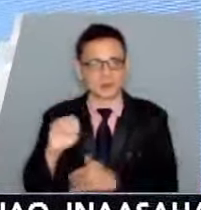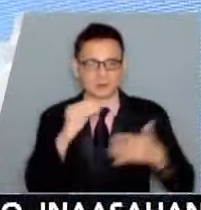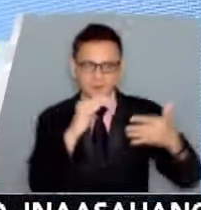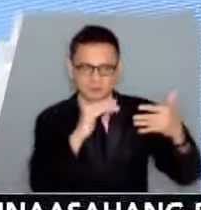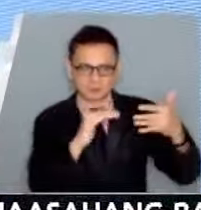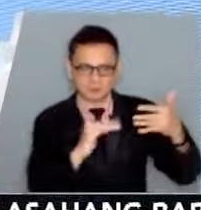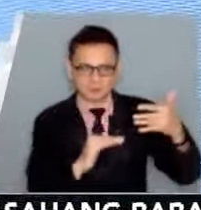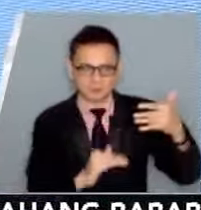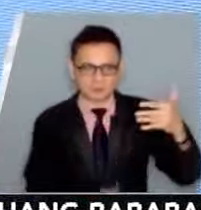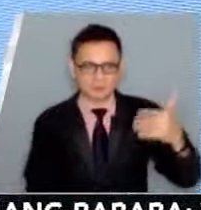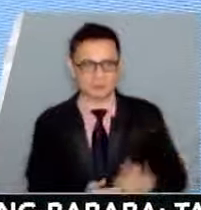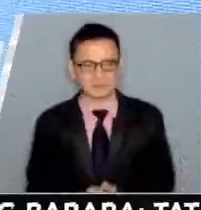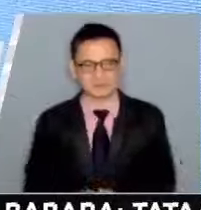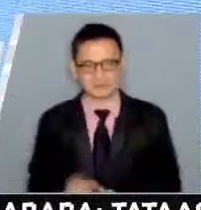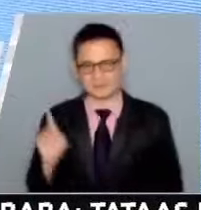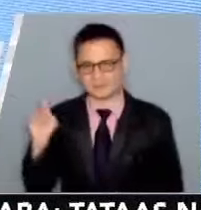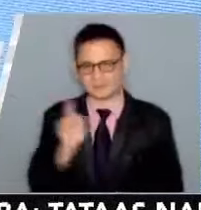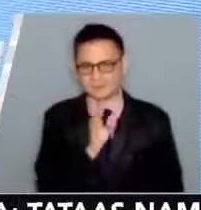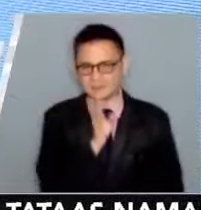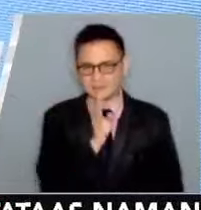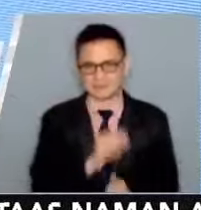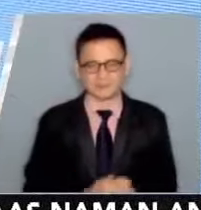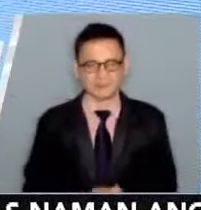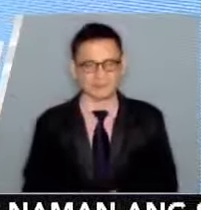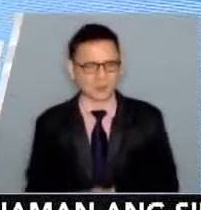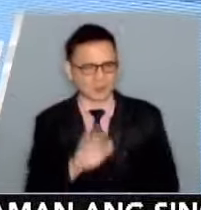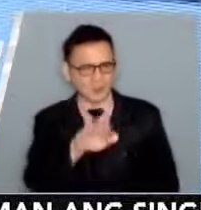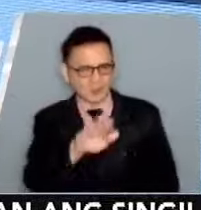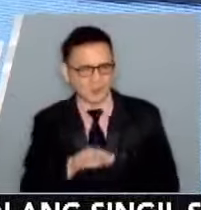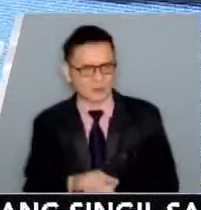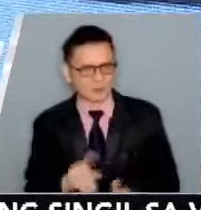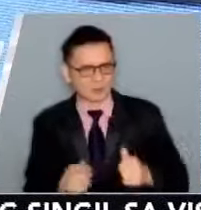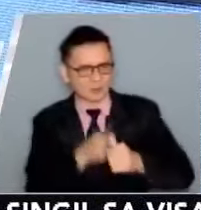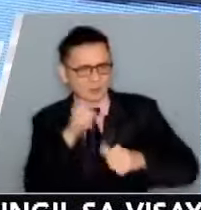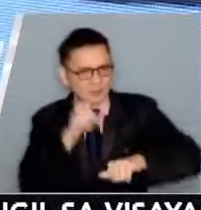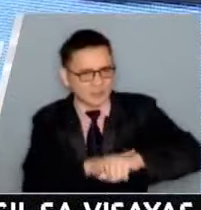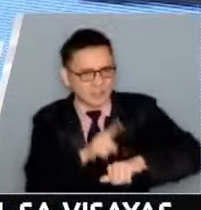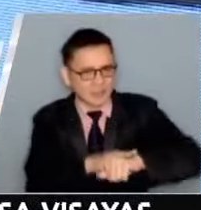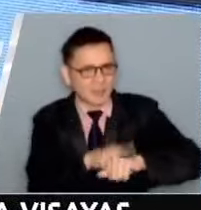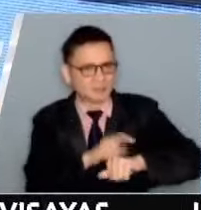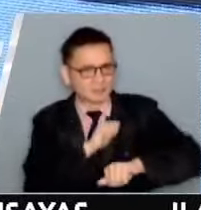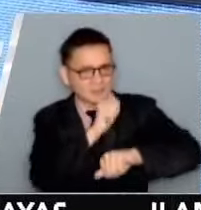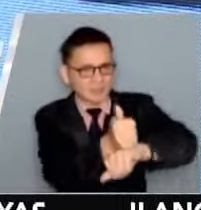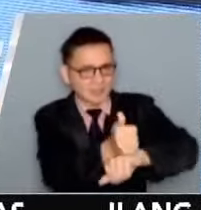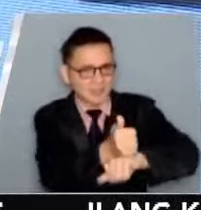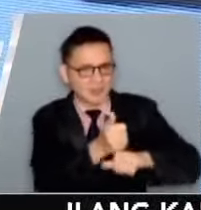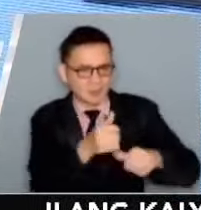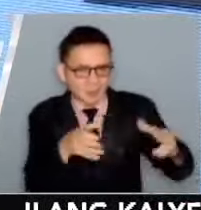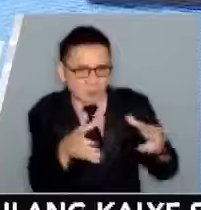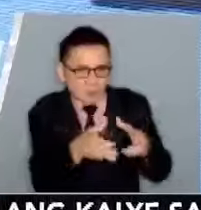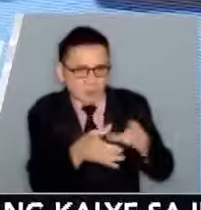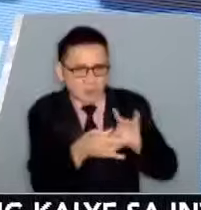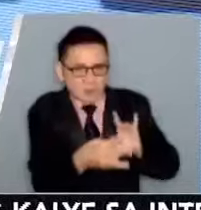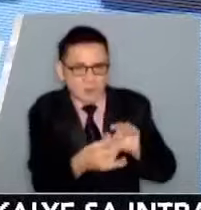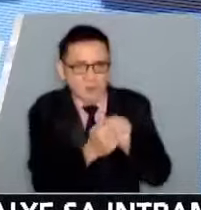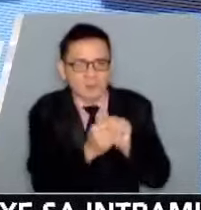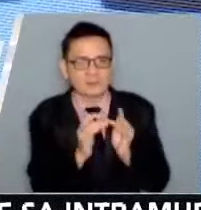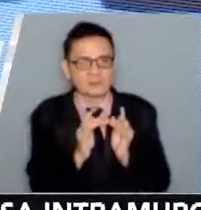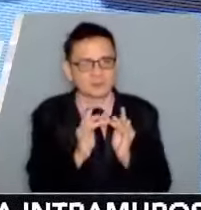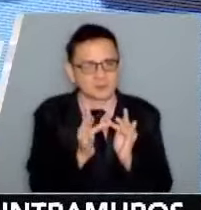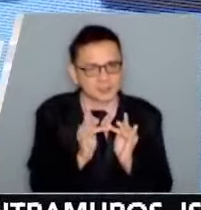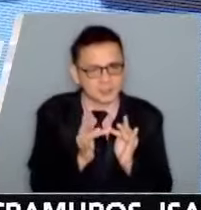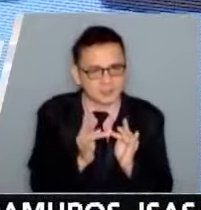So this is our first digital management arm. Over the past few months, we've been